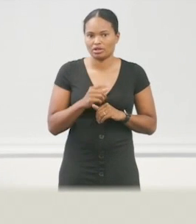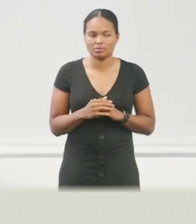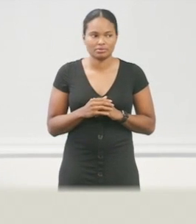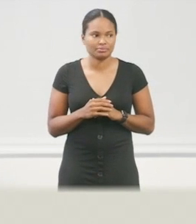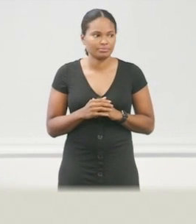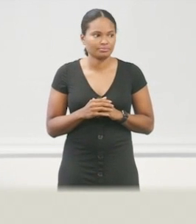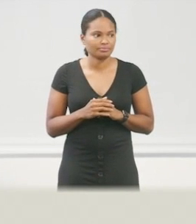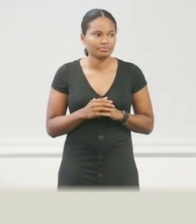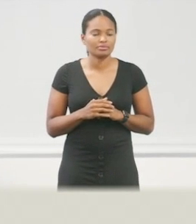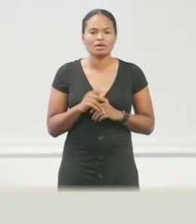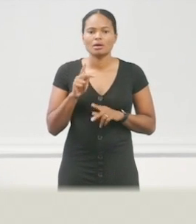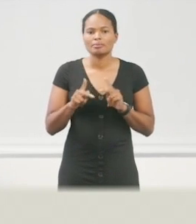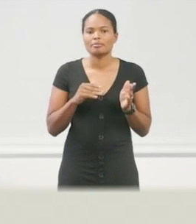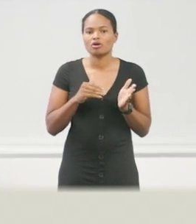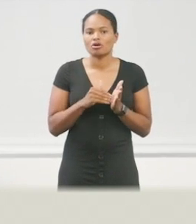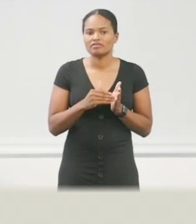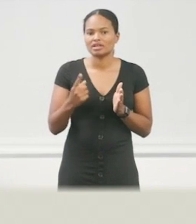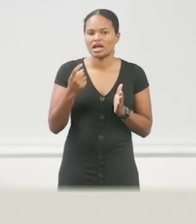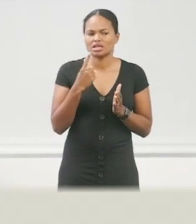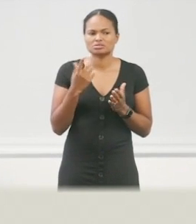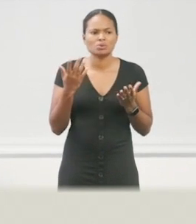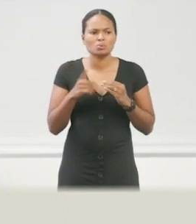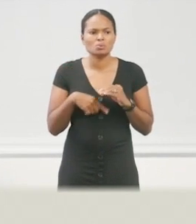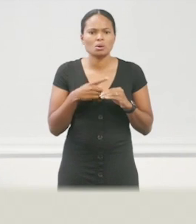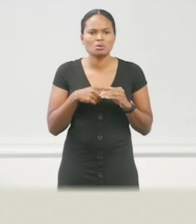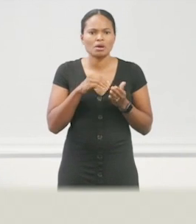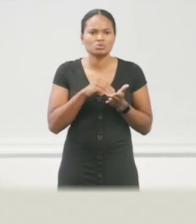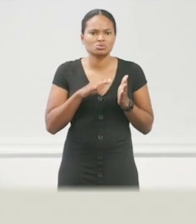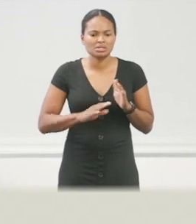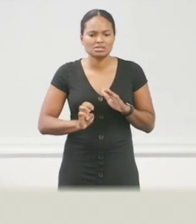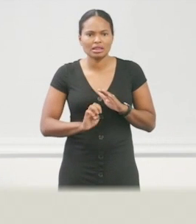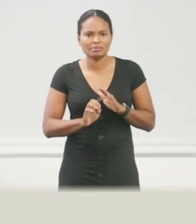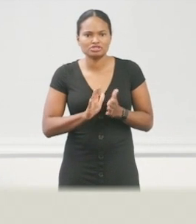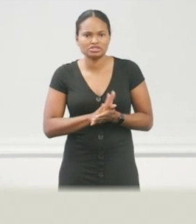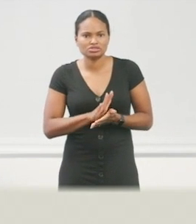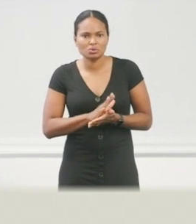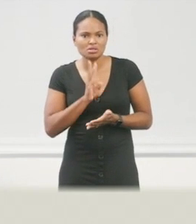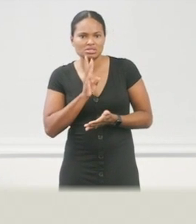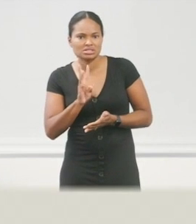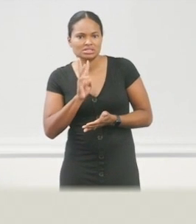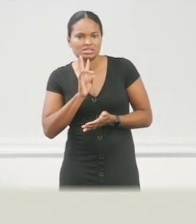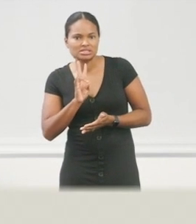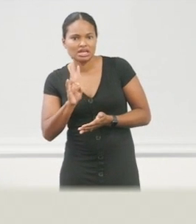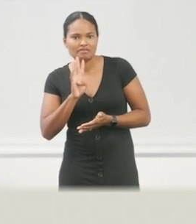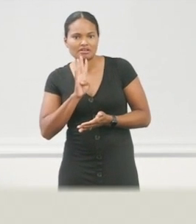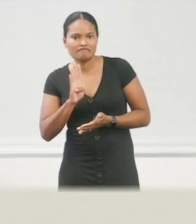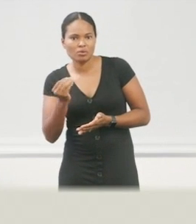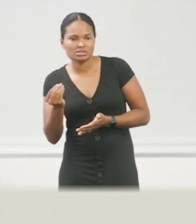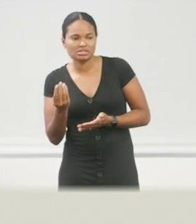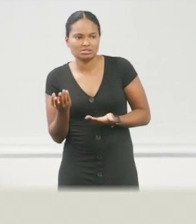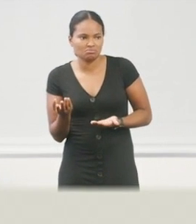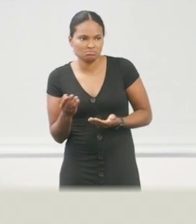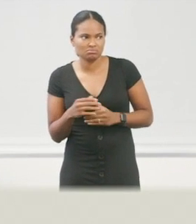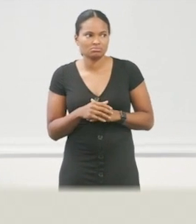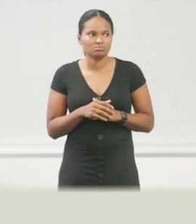Question that I always get is, well, what about kids? So like the elementary schools, right? 6-year-olds, 7-year-olds, 14-year-olds.